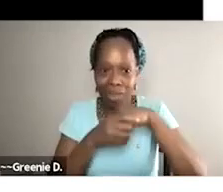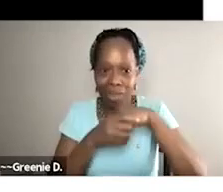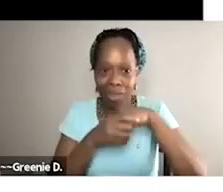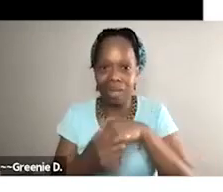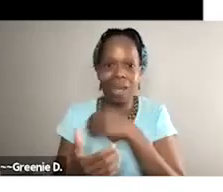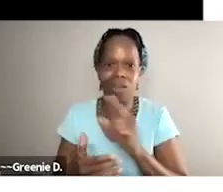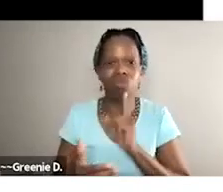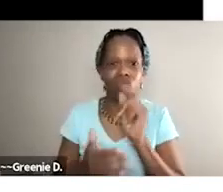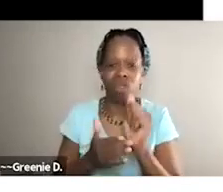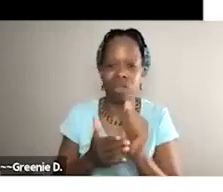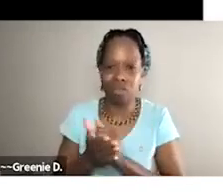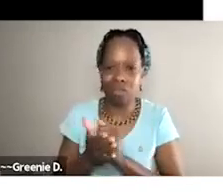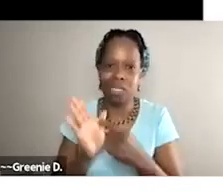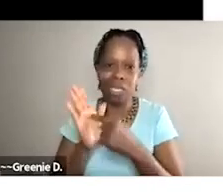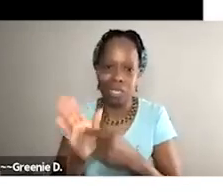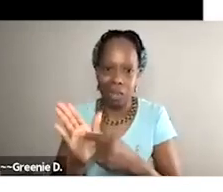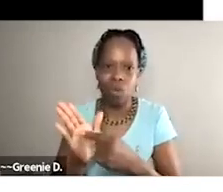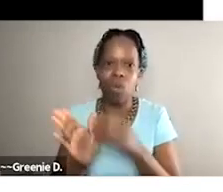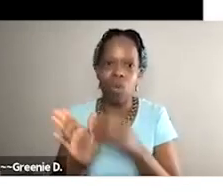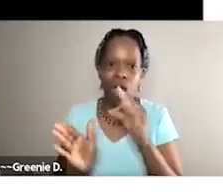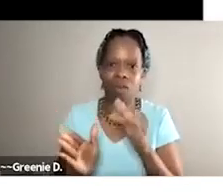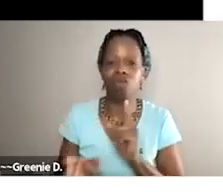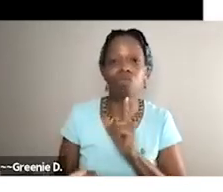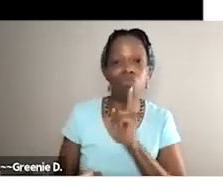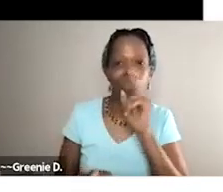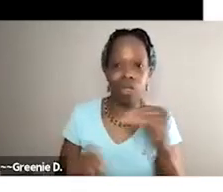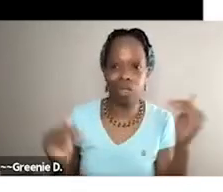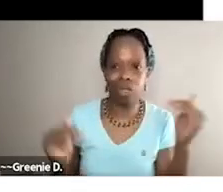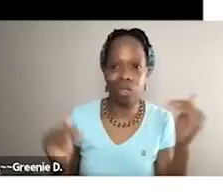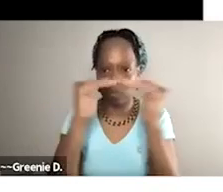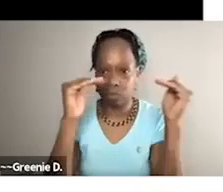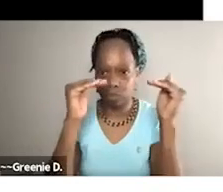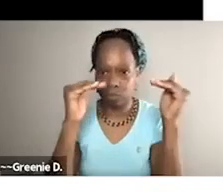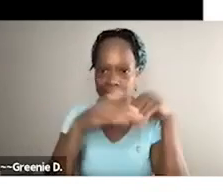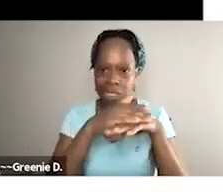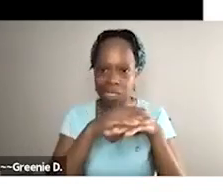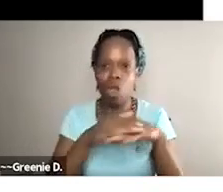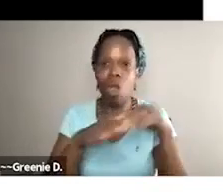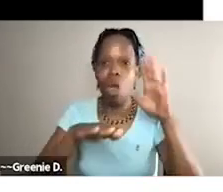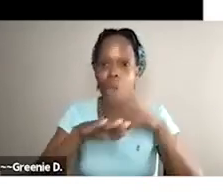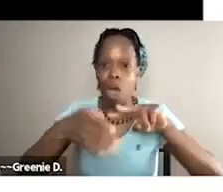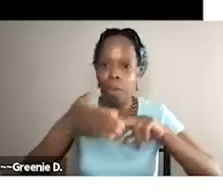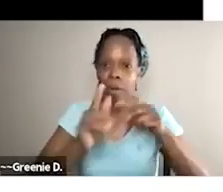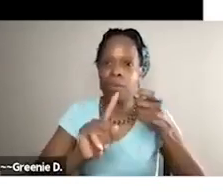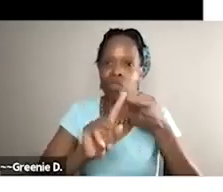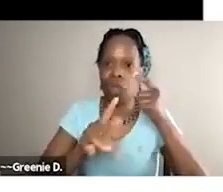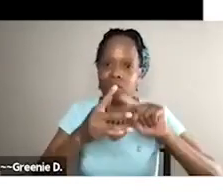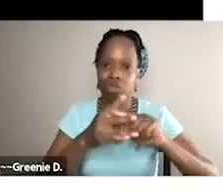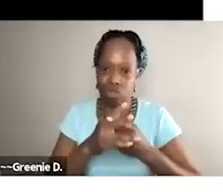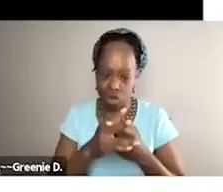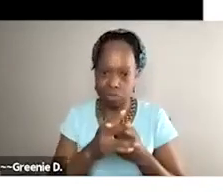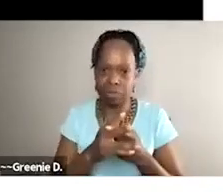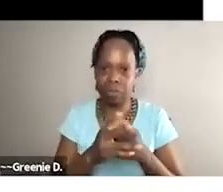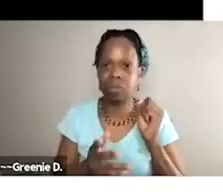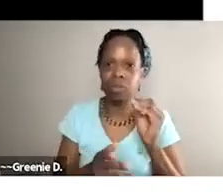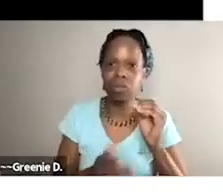like, equitable accessibility, intentional from the very get-go. So I'm gonna